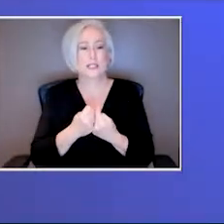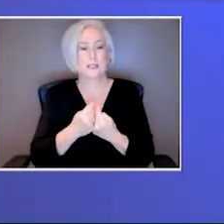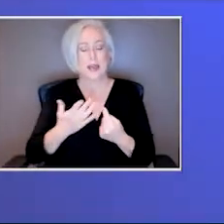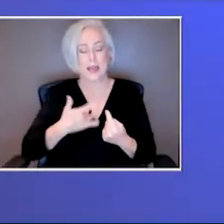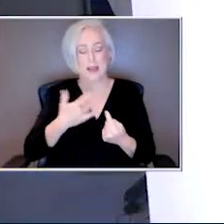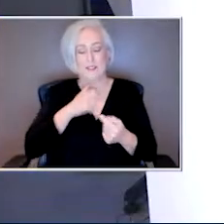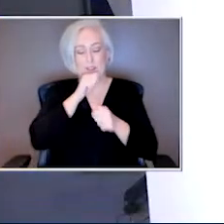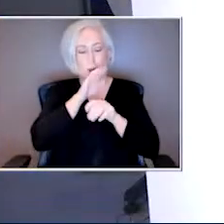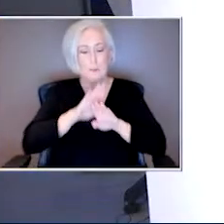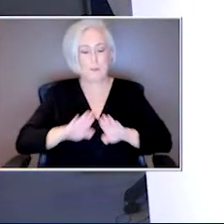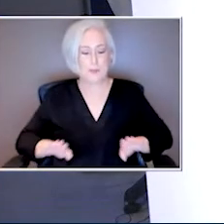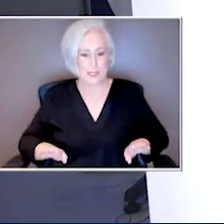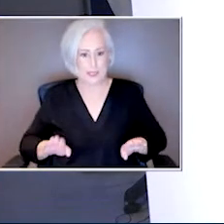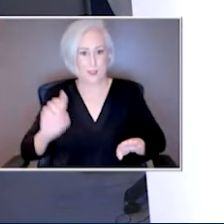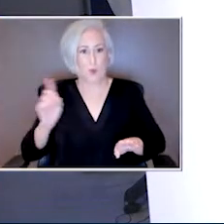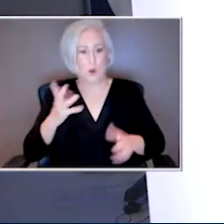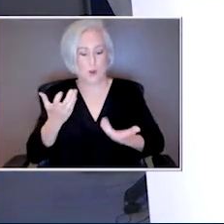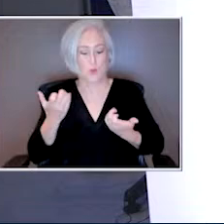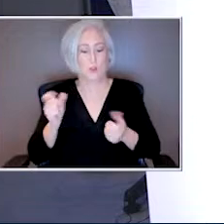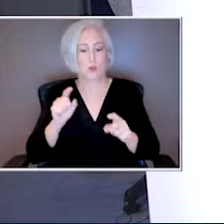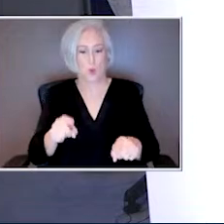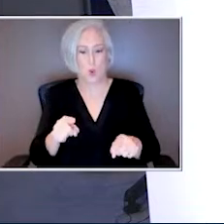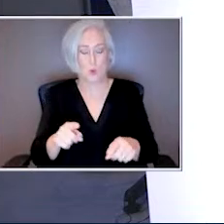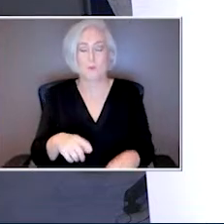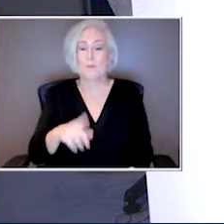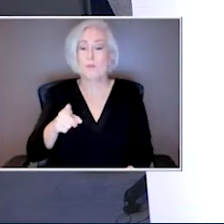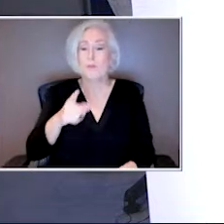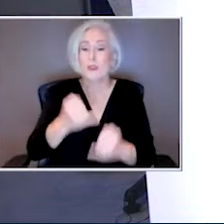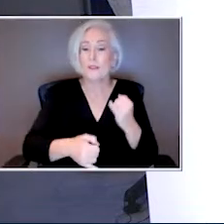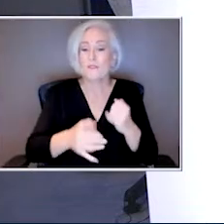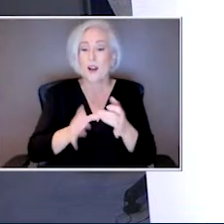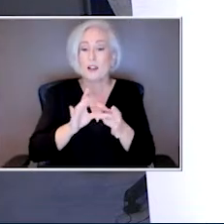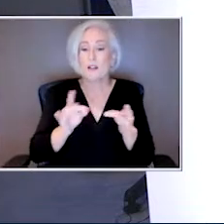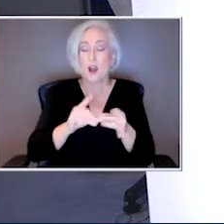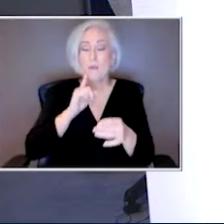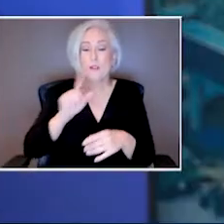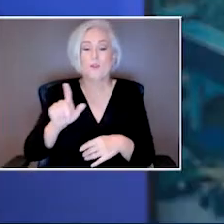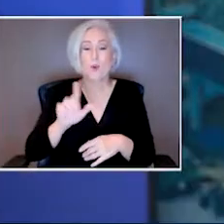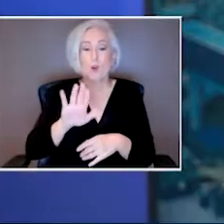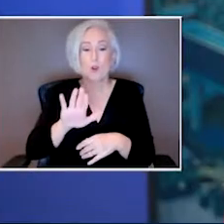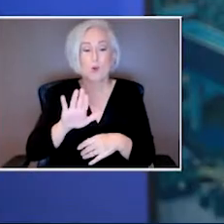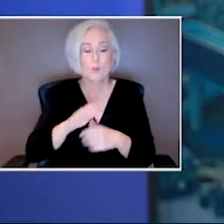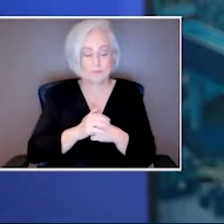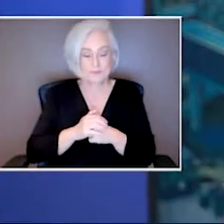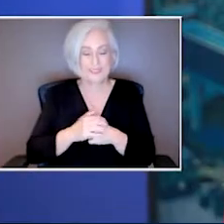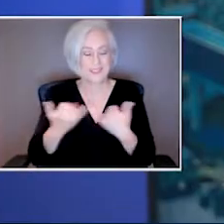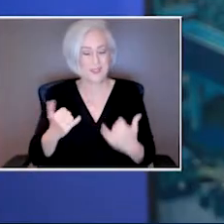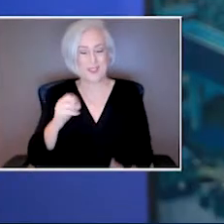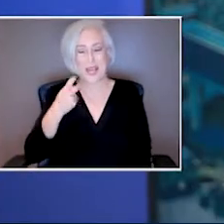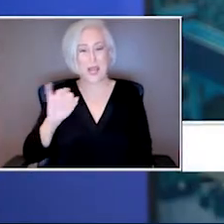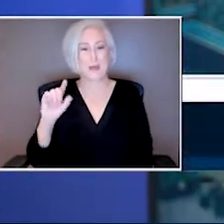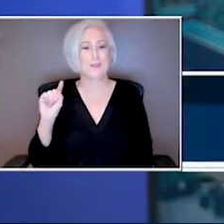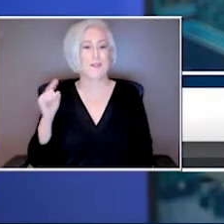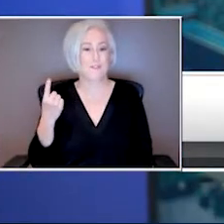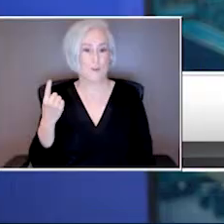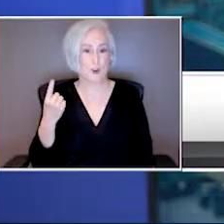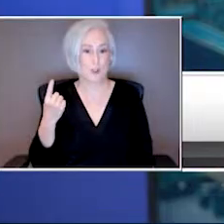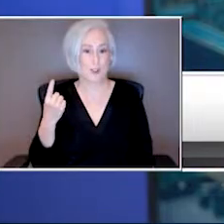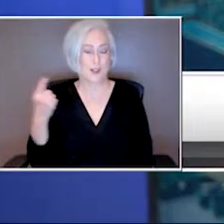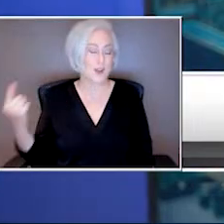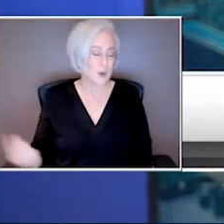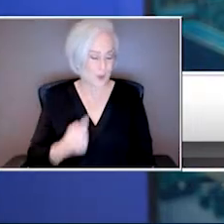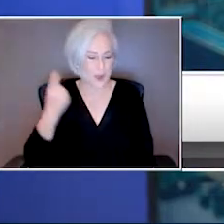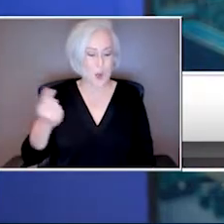Yeah. And then Alex, what's your final thought for everyone out there? So today is April 1st. And we always say, Emily and I